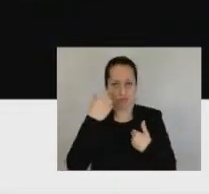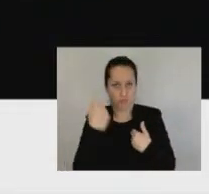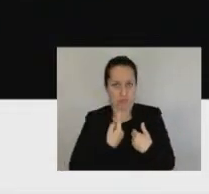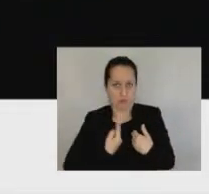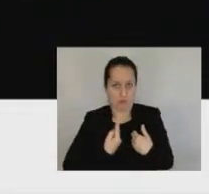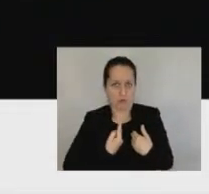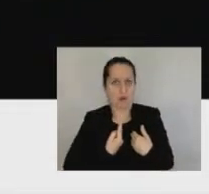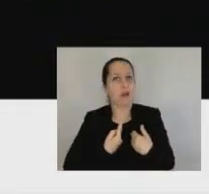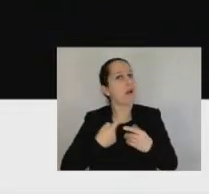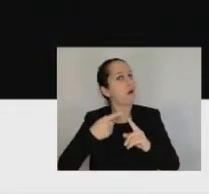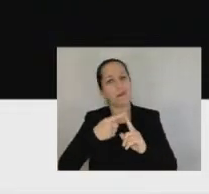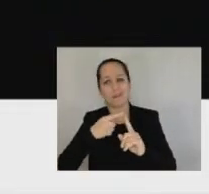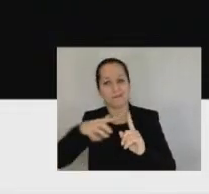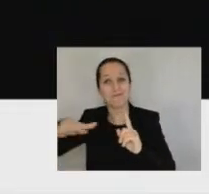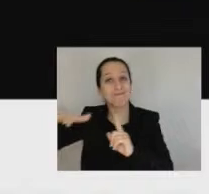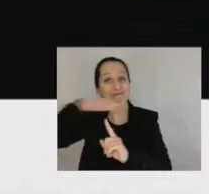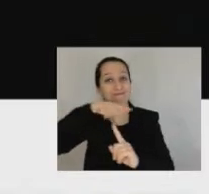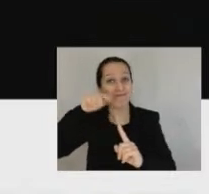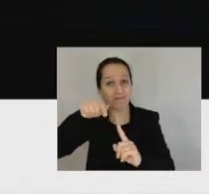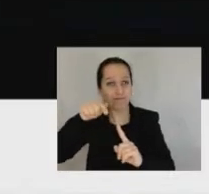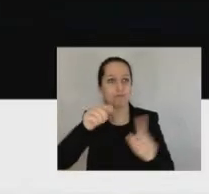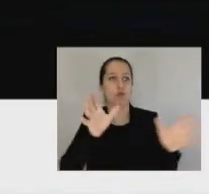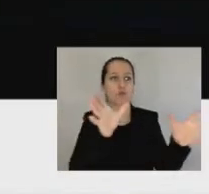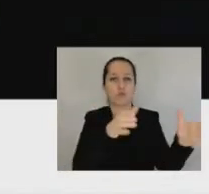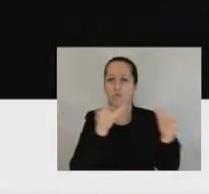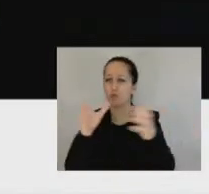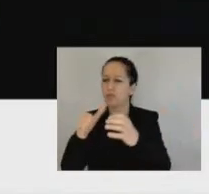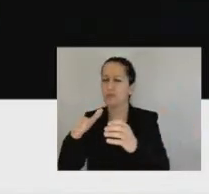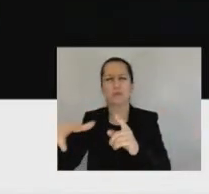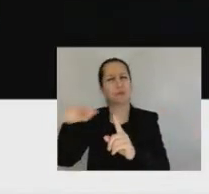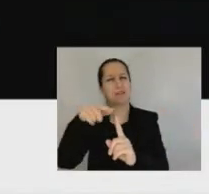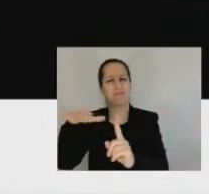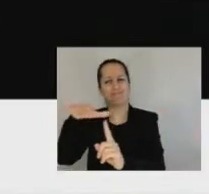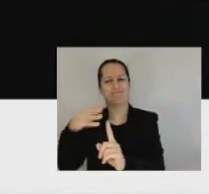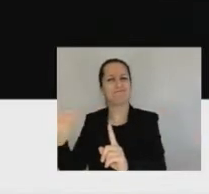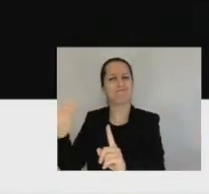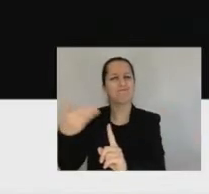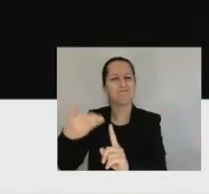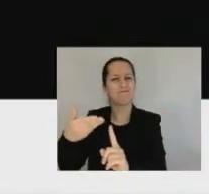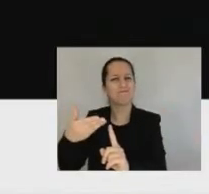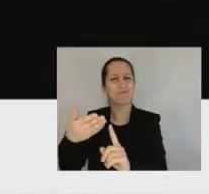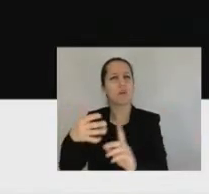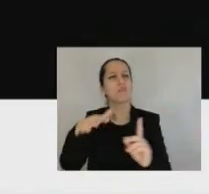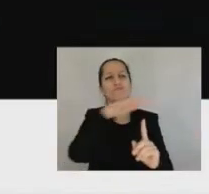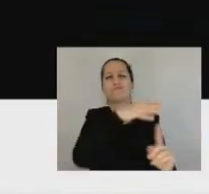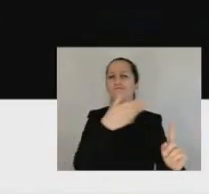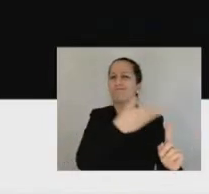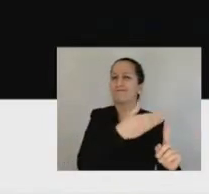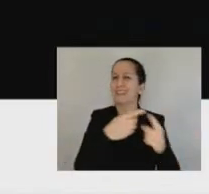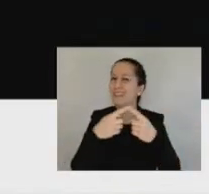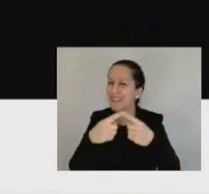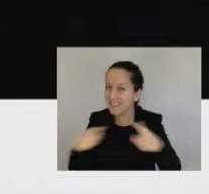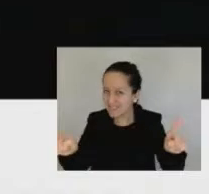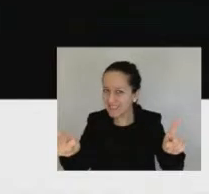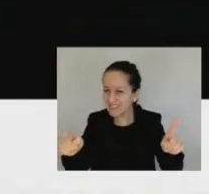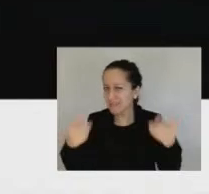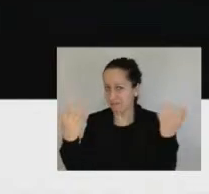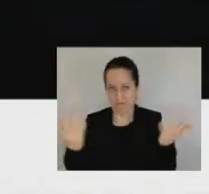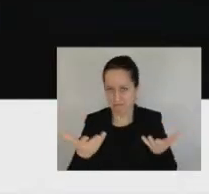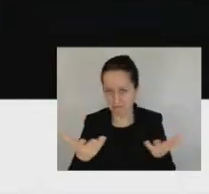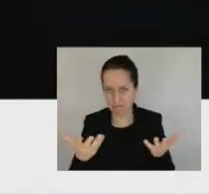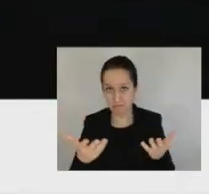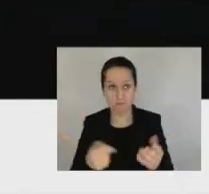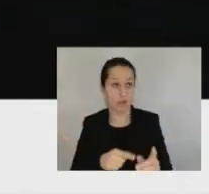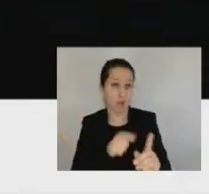the implication with regards to impact in health impact for social groups that are more disadvantaged is not